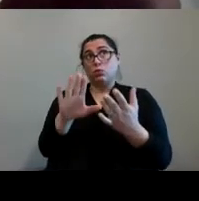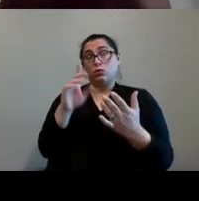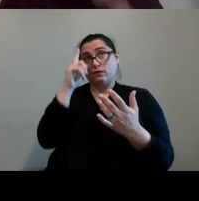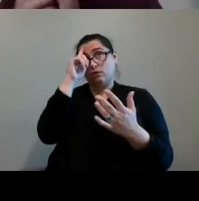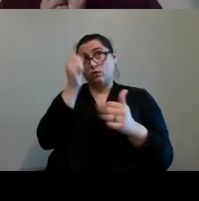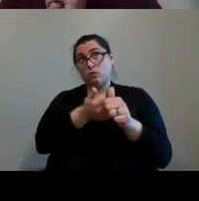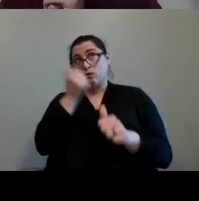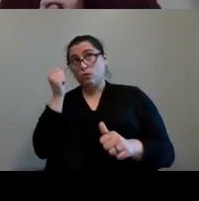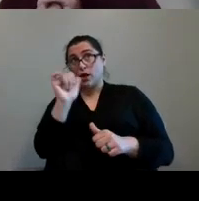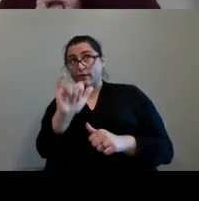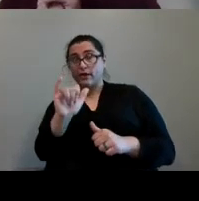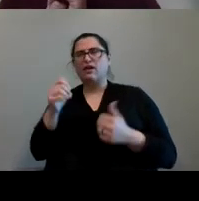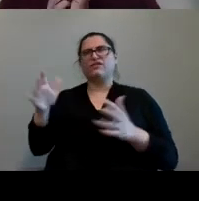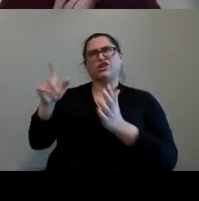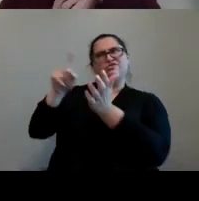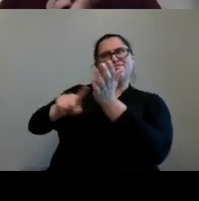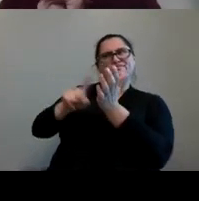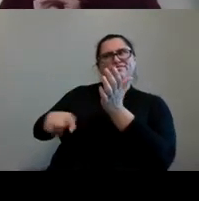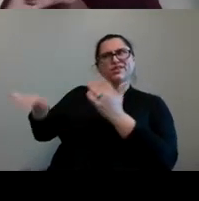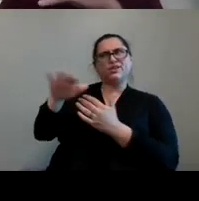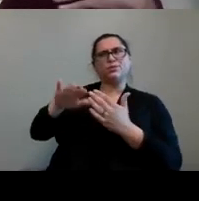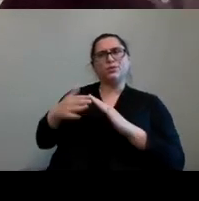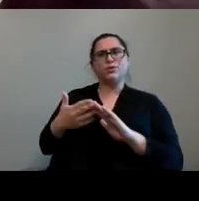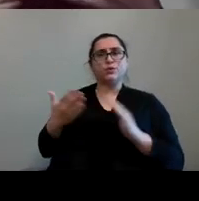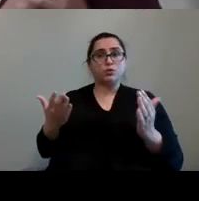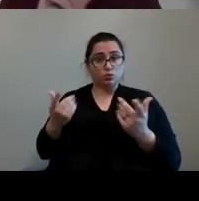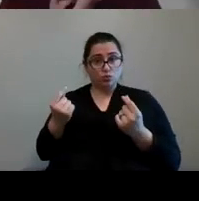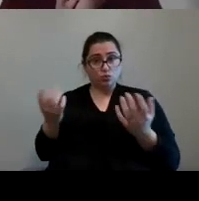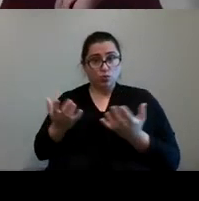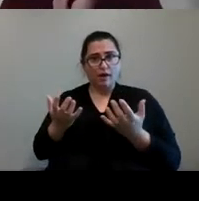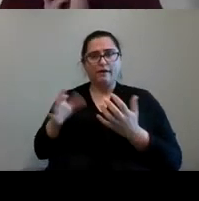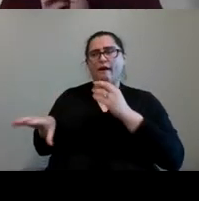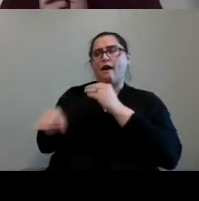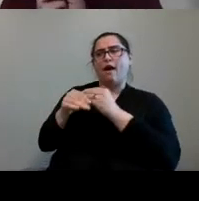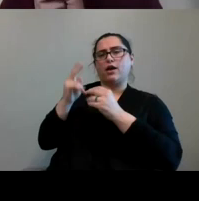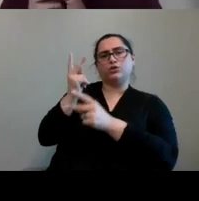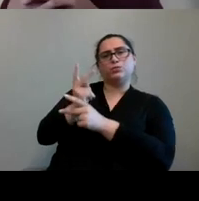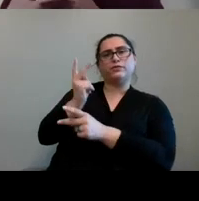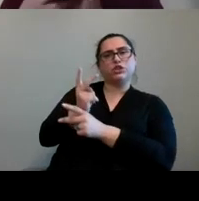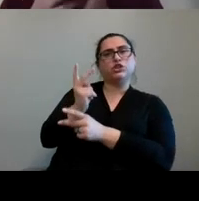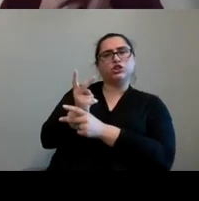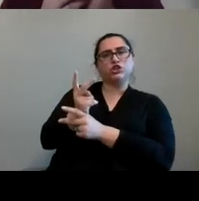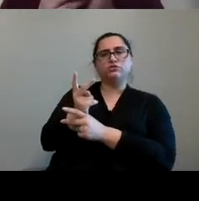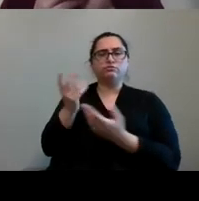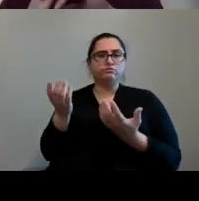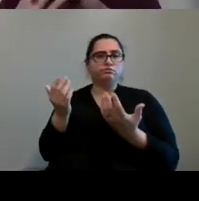that's been explored quite a bit in the community is adding some amount of supervision once you have